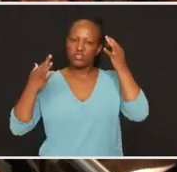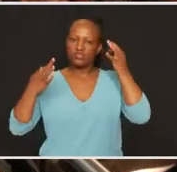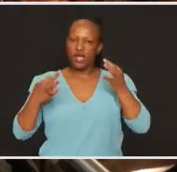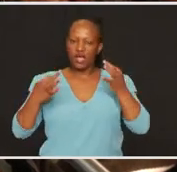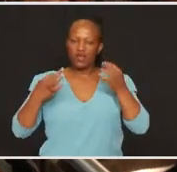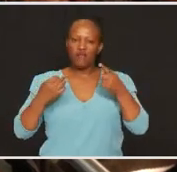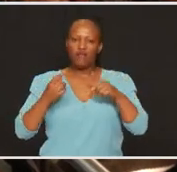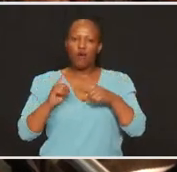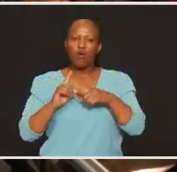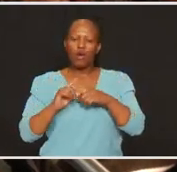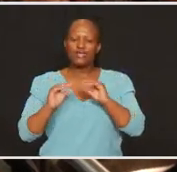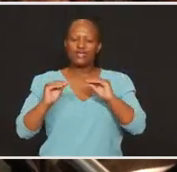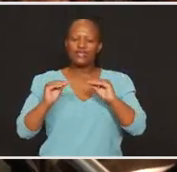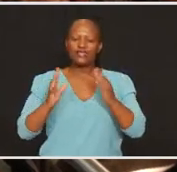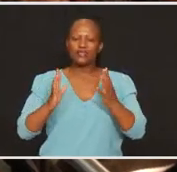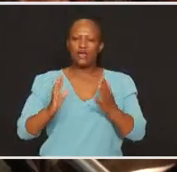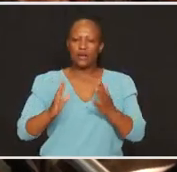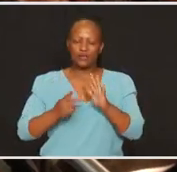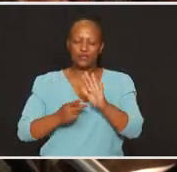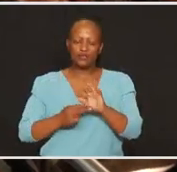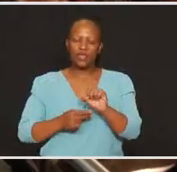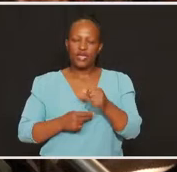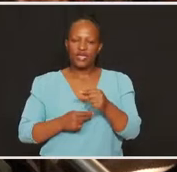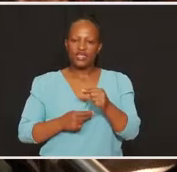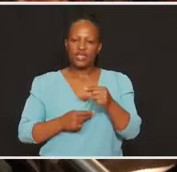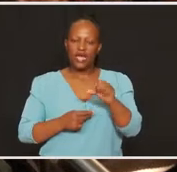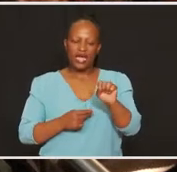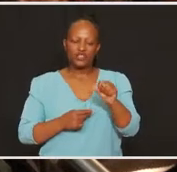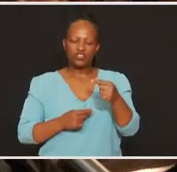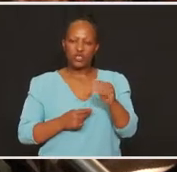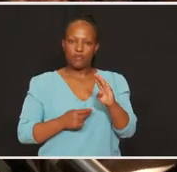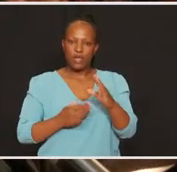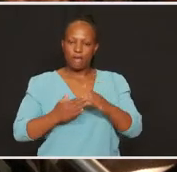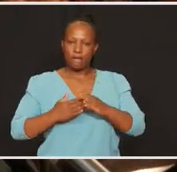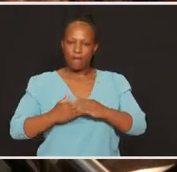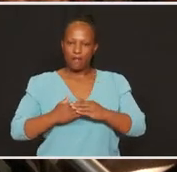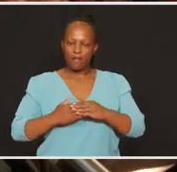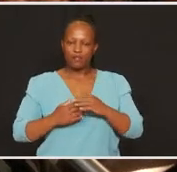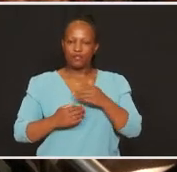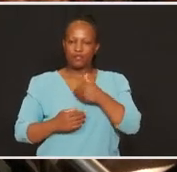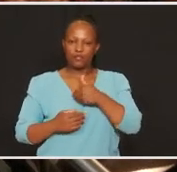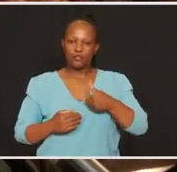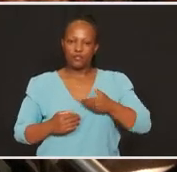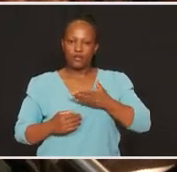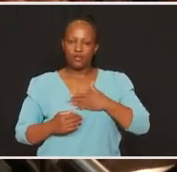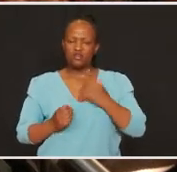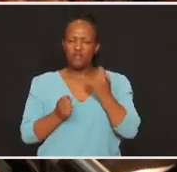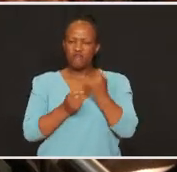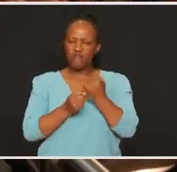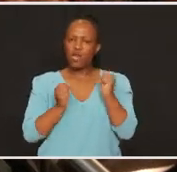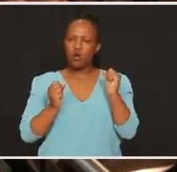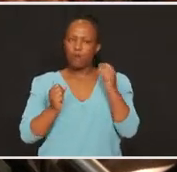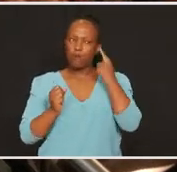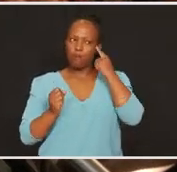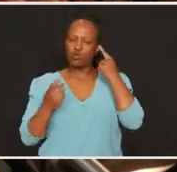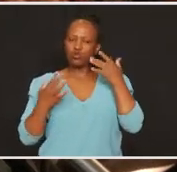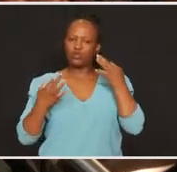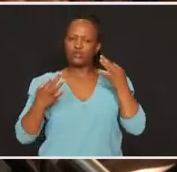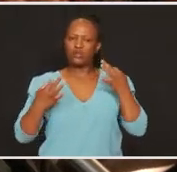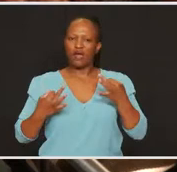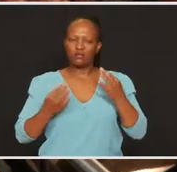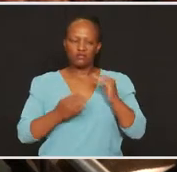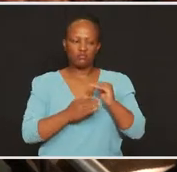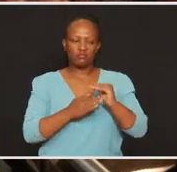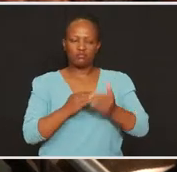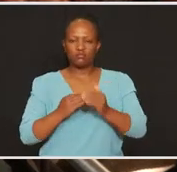sgb members parents should have freedom of conscience and be able to protect their children and have the